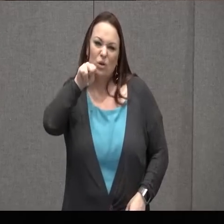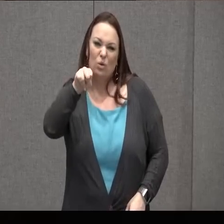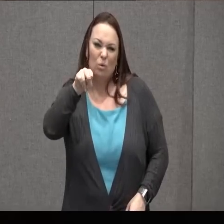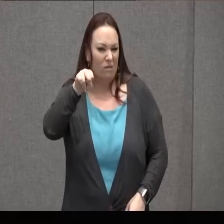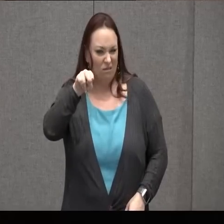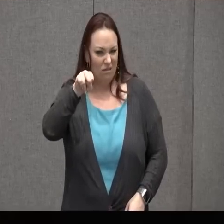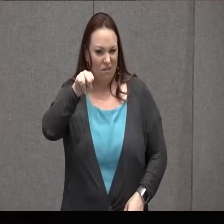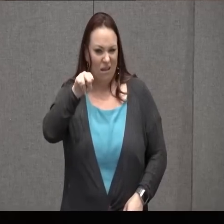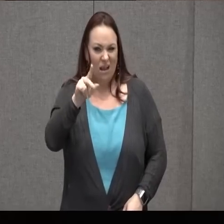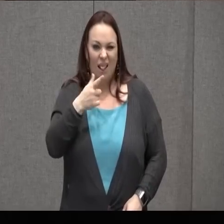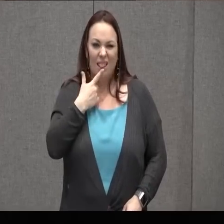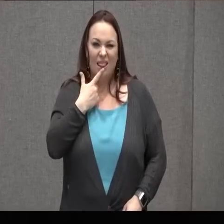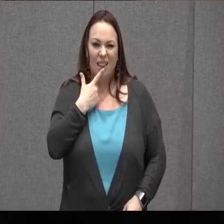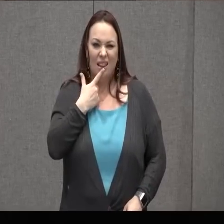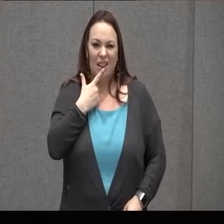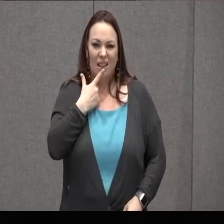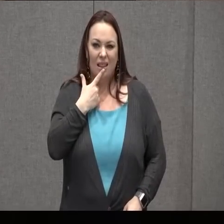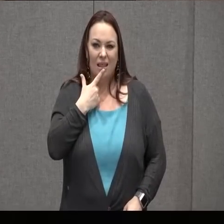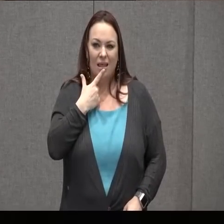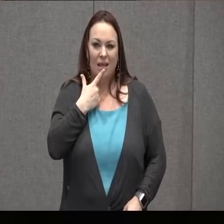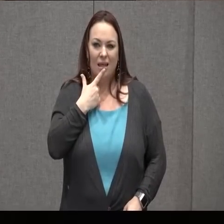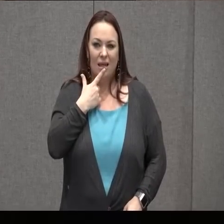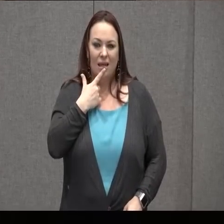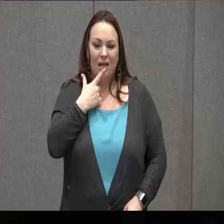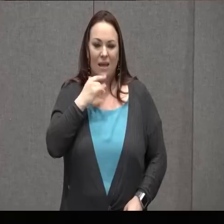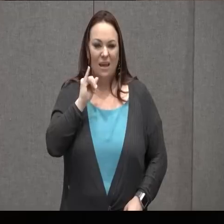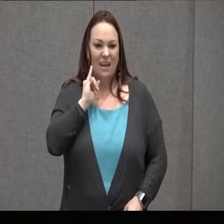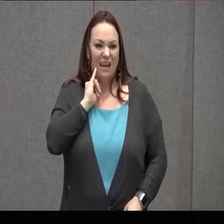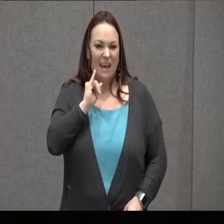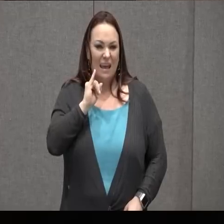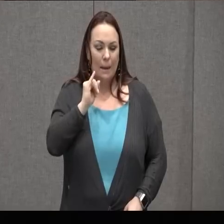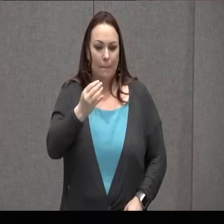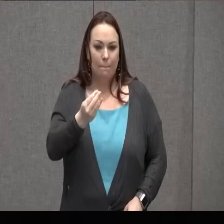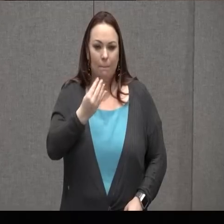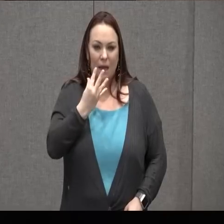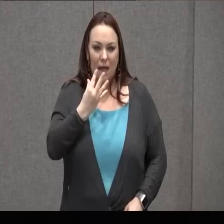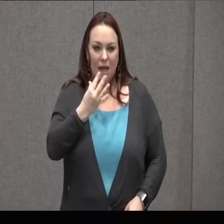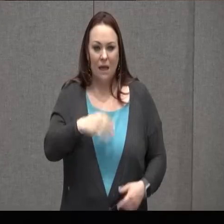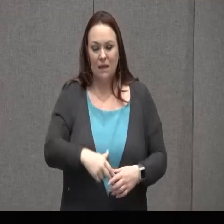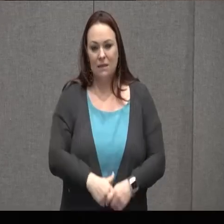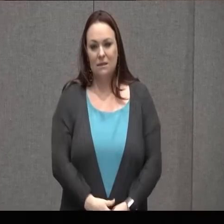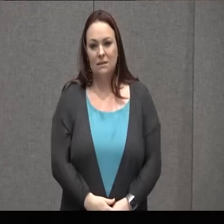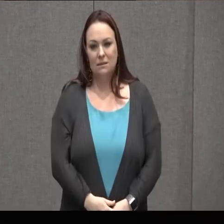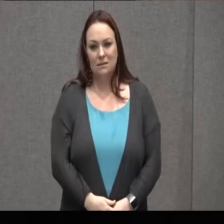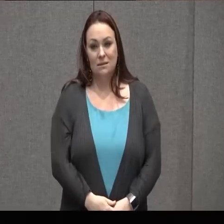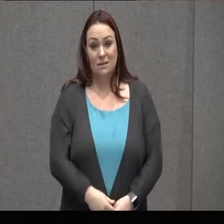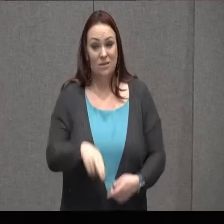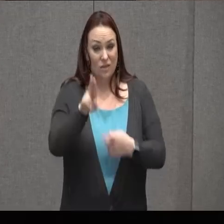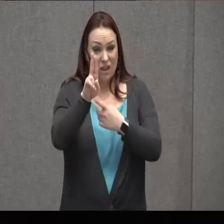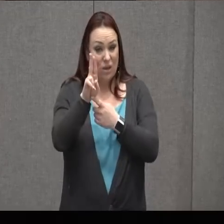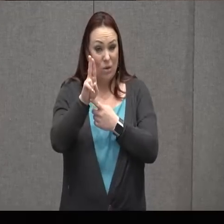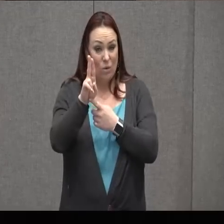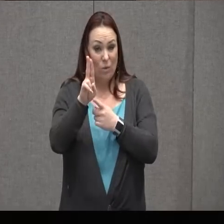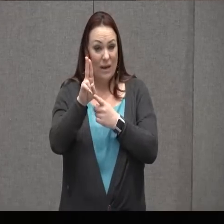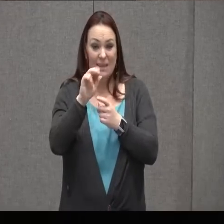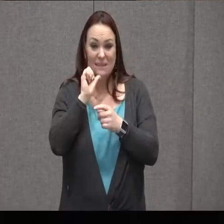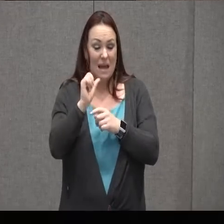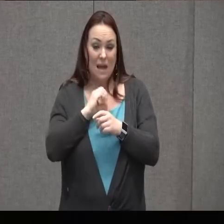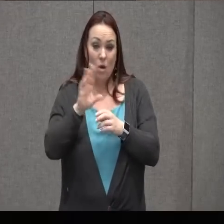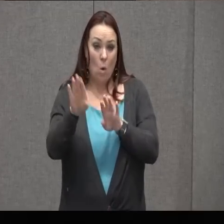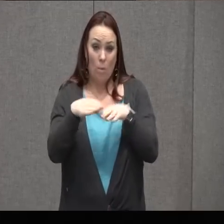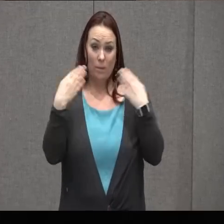tulip, But if you, tulip, the U isn't open because we're